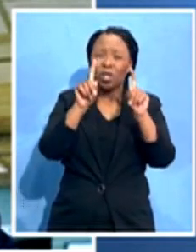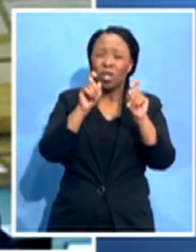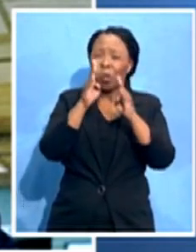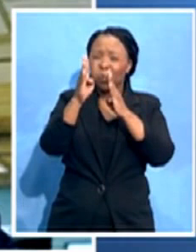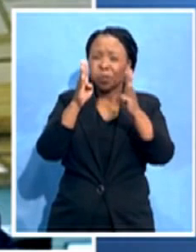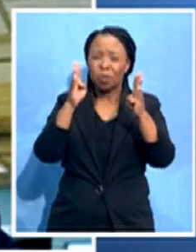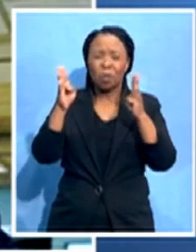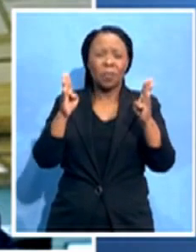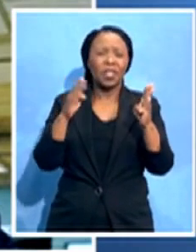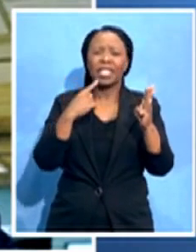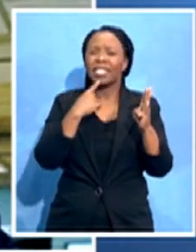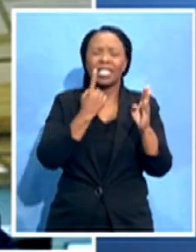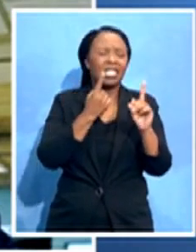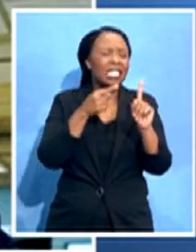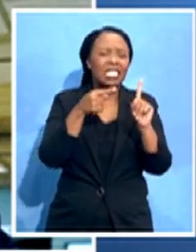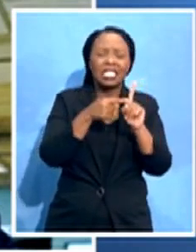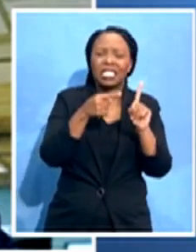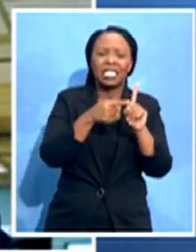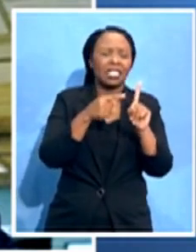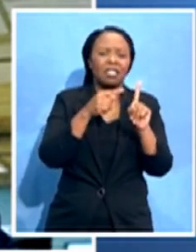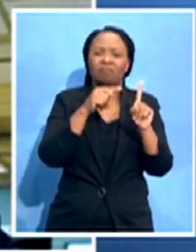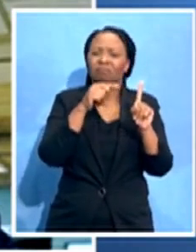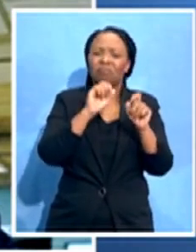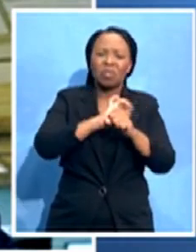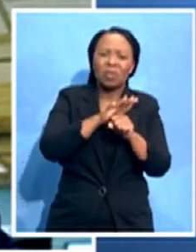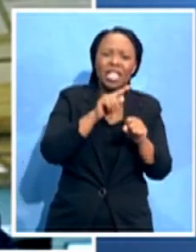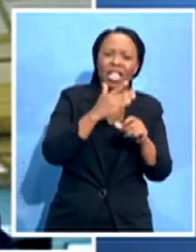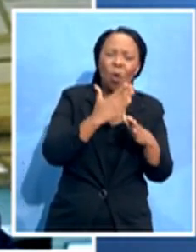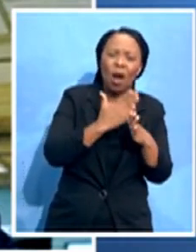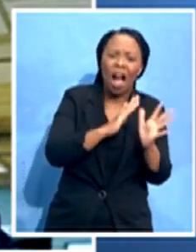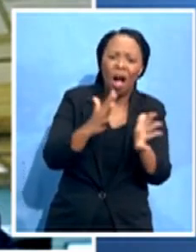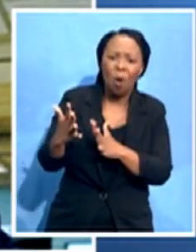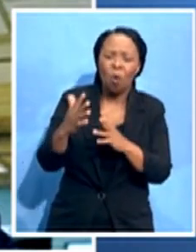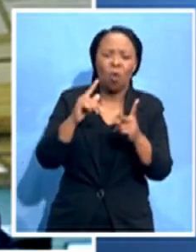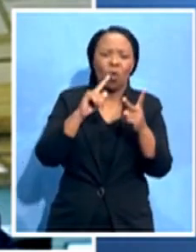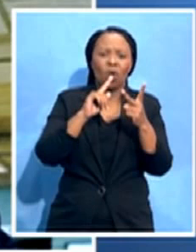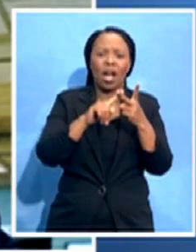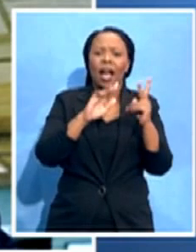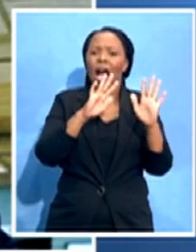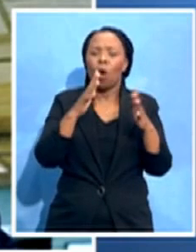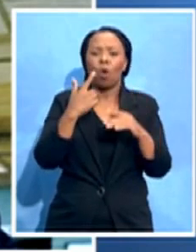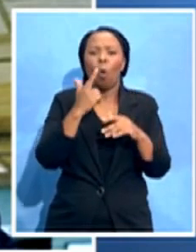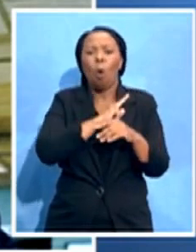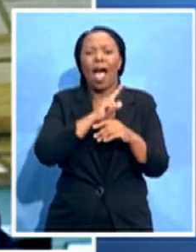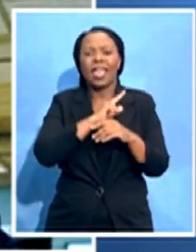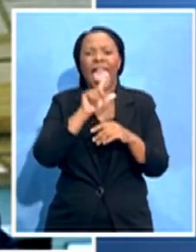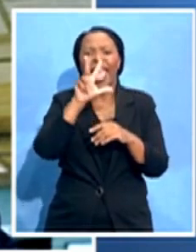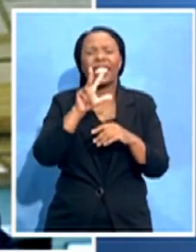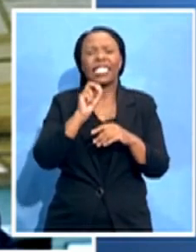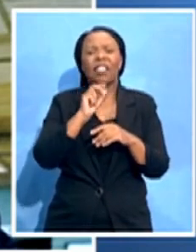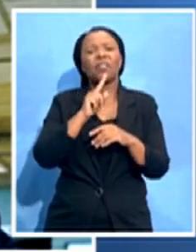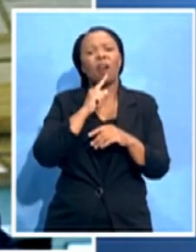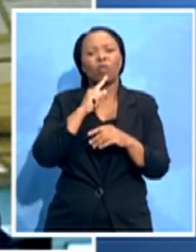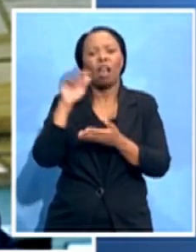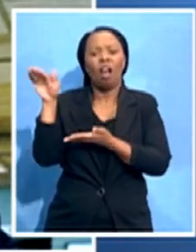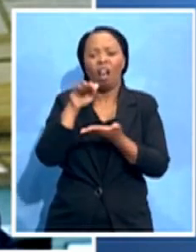all about, how effective it is, and why only 80,000 doses. If you don't clarify those kind of questions,